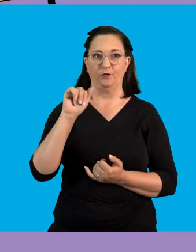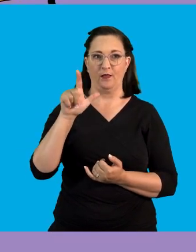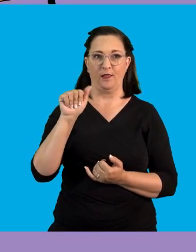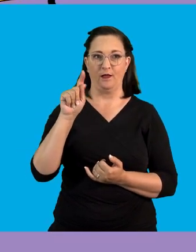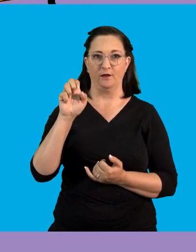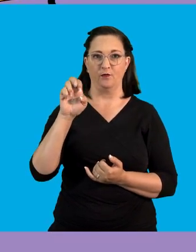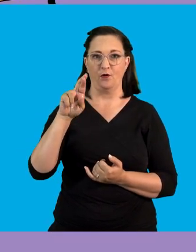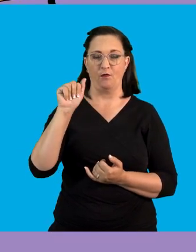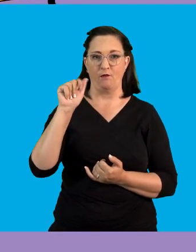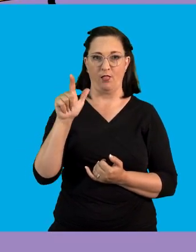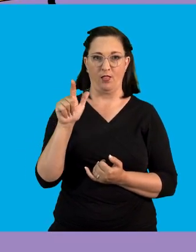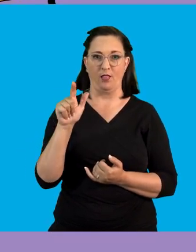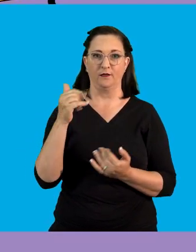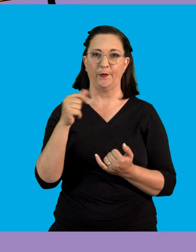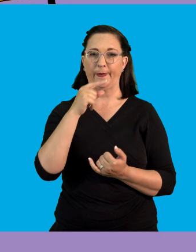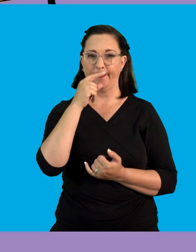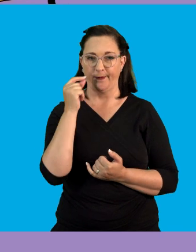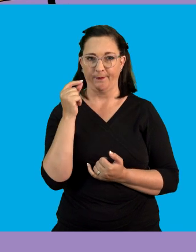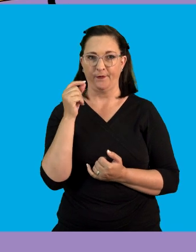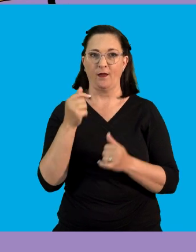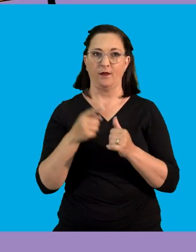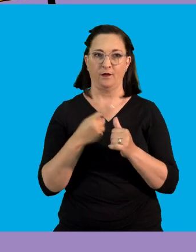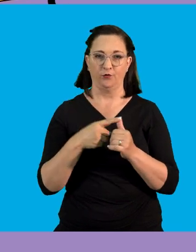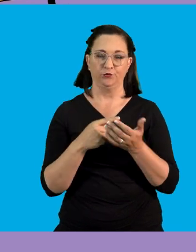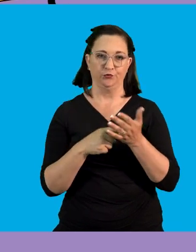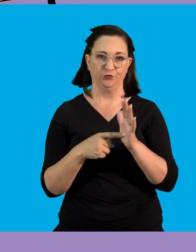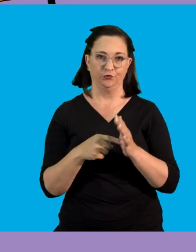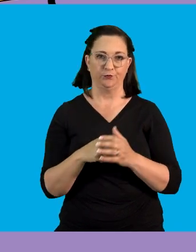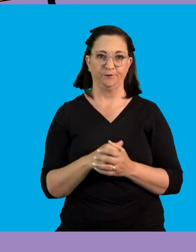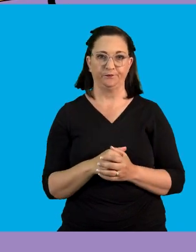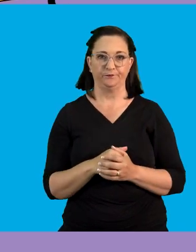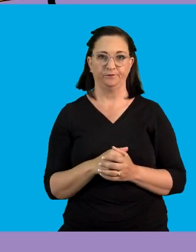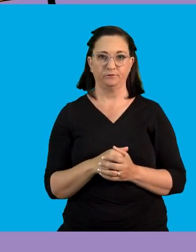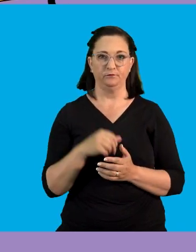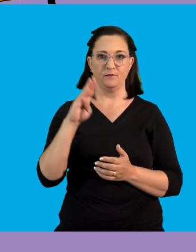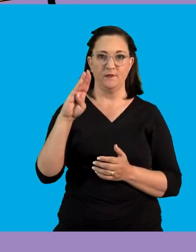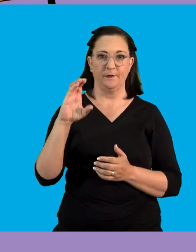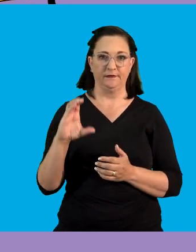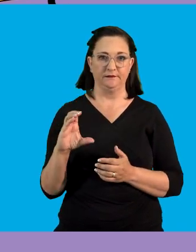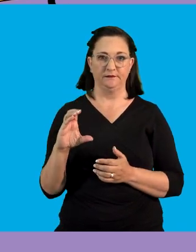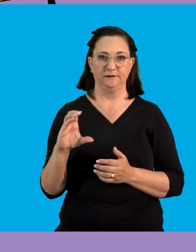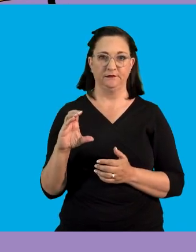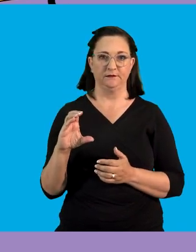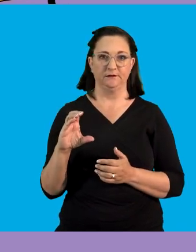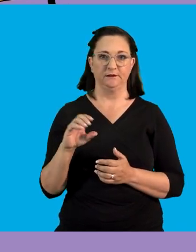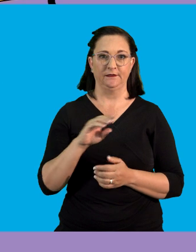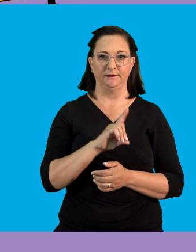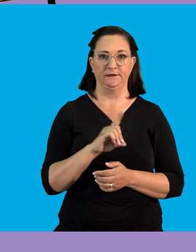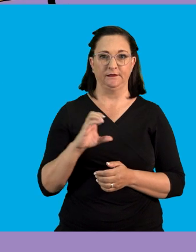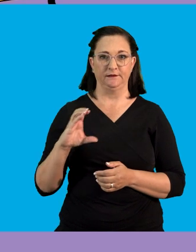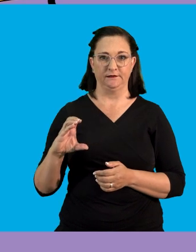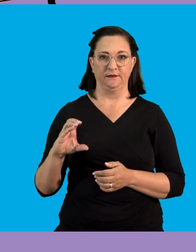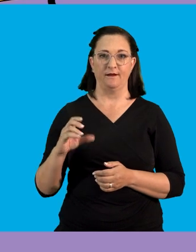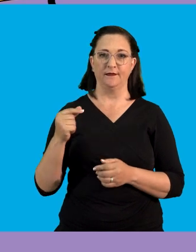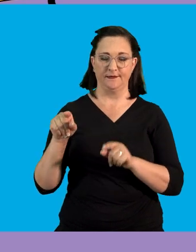your answer. Look at what they have marked on the diagram. We have BC and